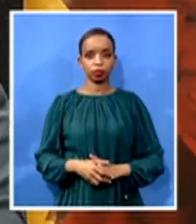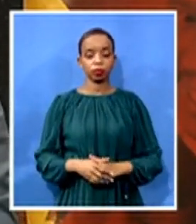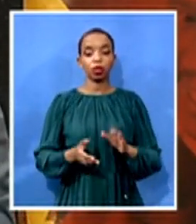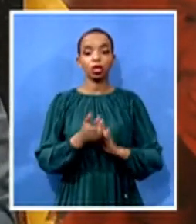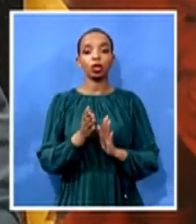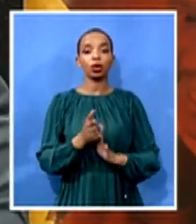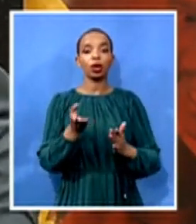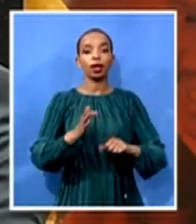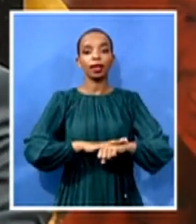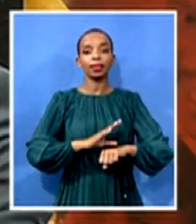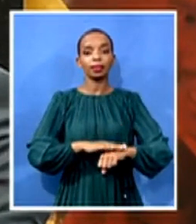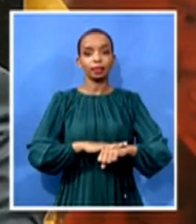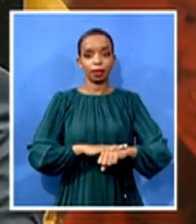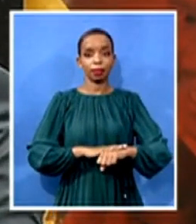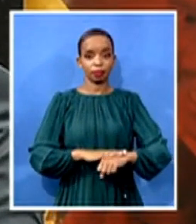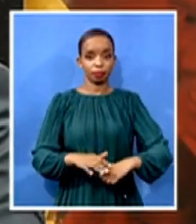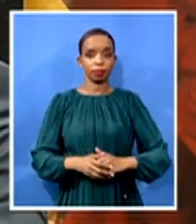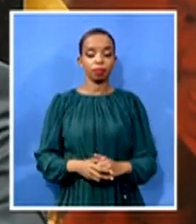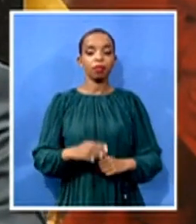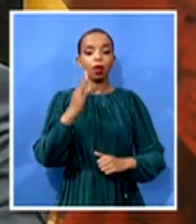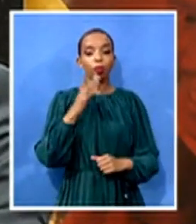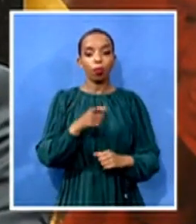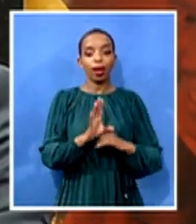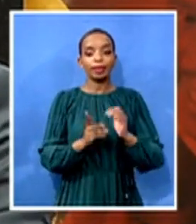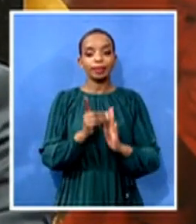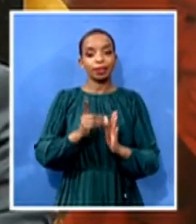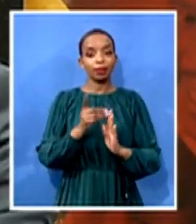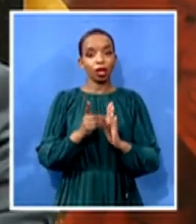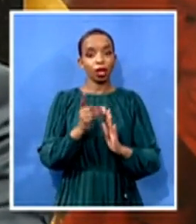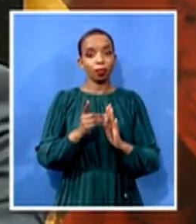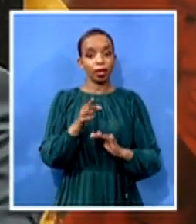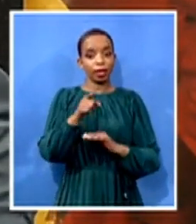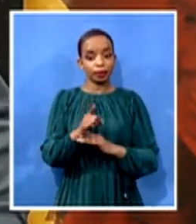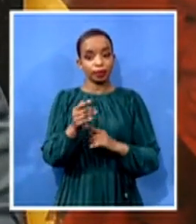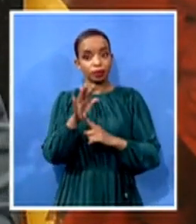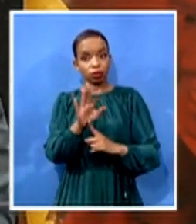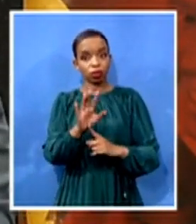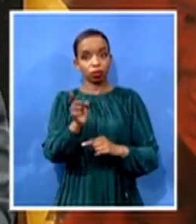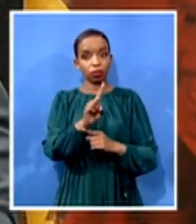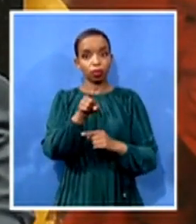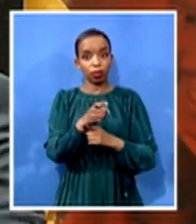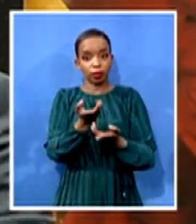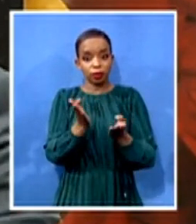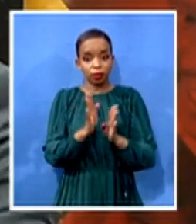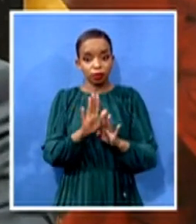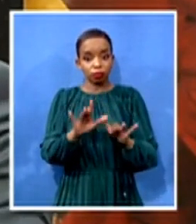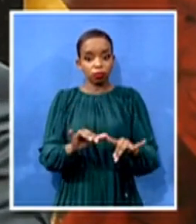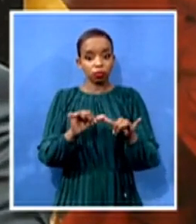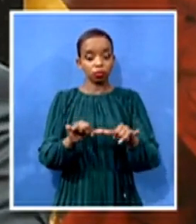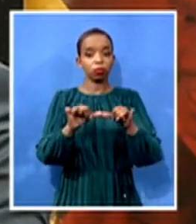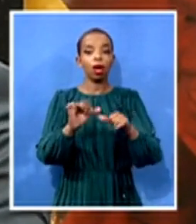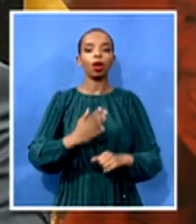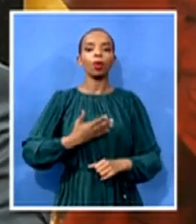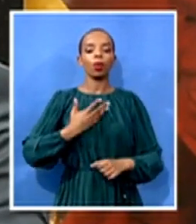when development of cluster outbreaks is showing to be a problem in our province, we want to make a special appeal